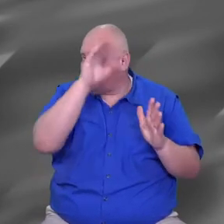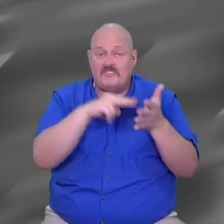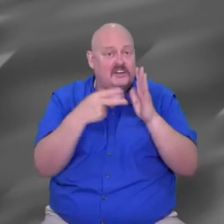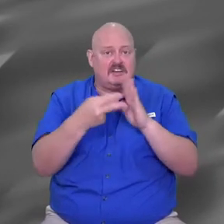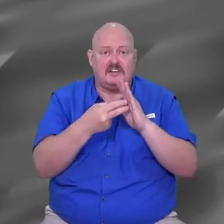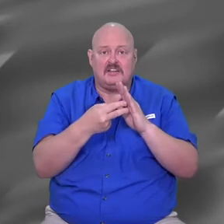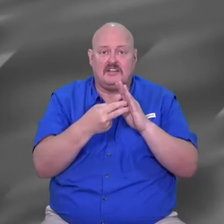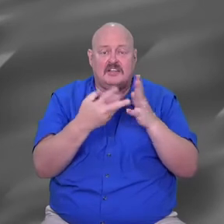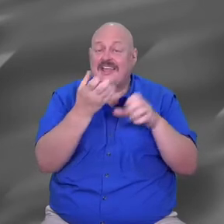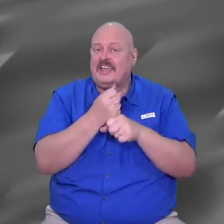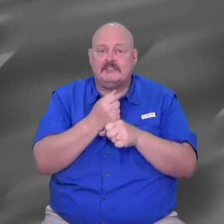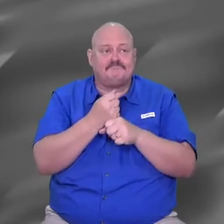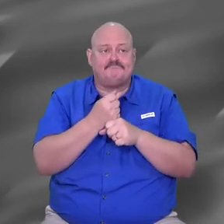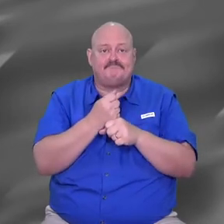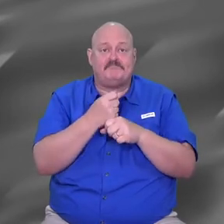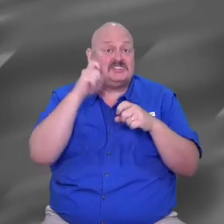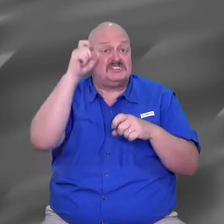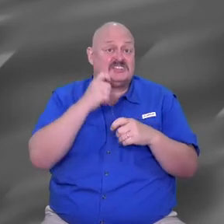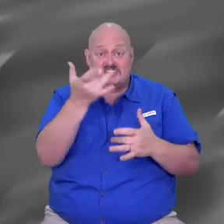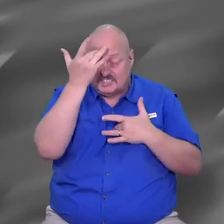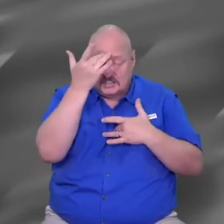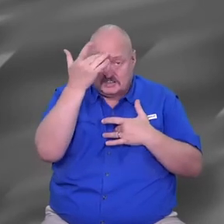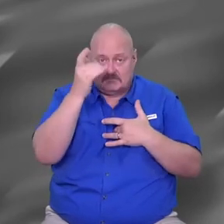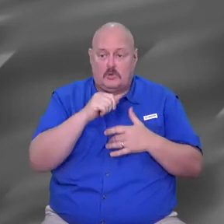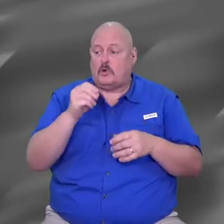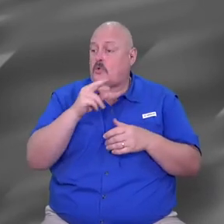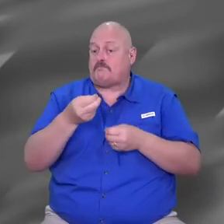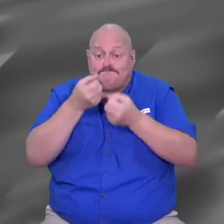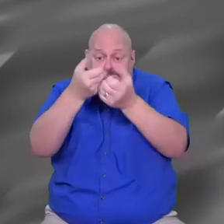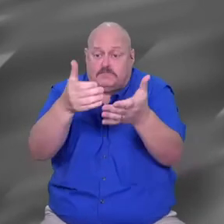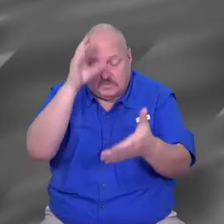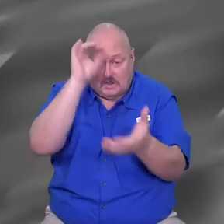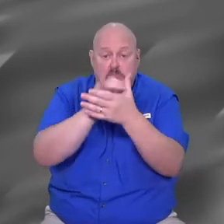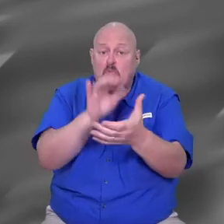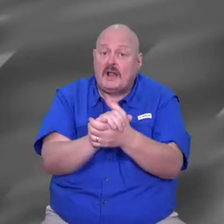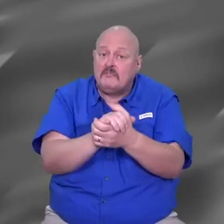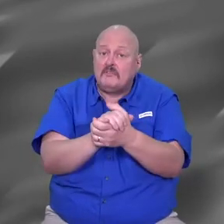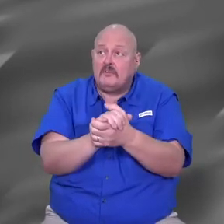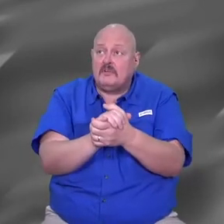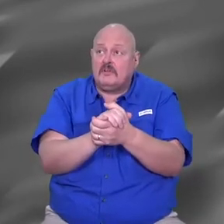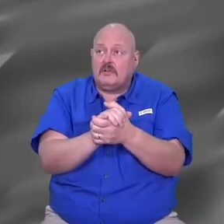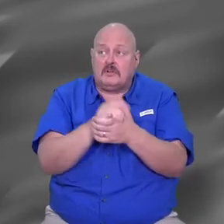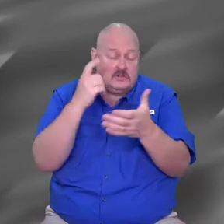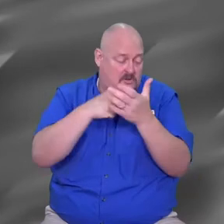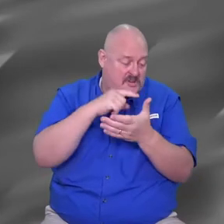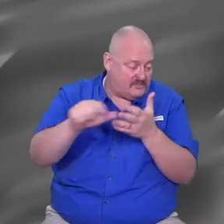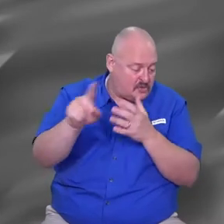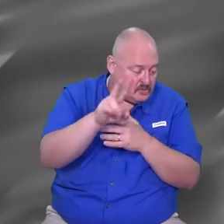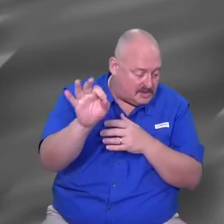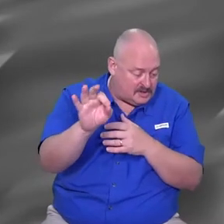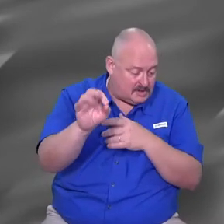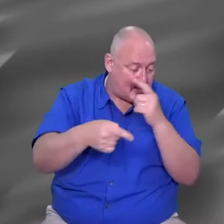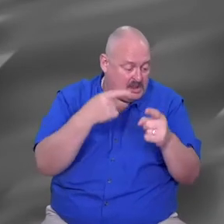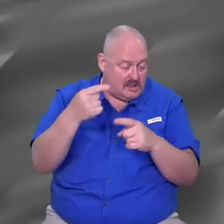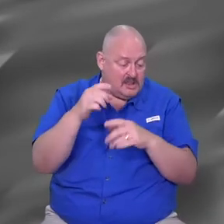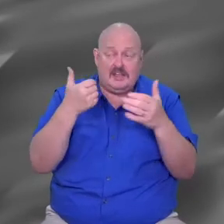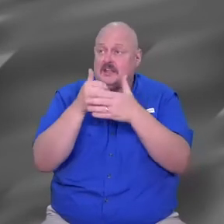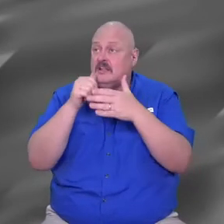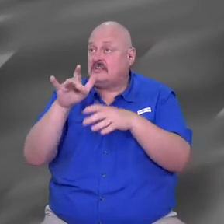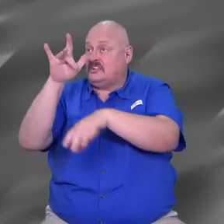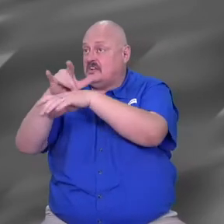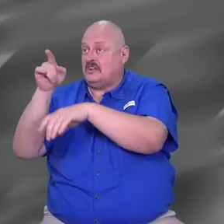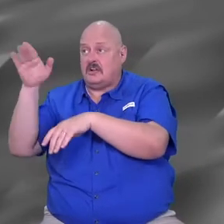one themselves, much less to pass it on to their spouse. Notice what it says in verse 29, he that goes in his neighbor's wife, whoever touches